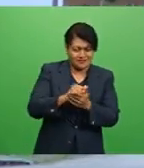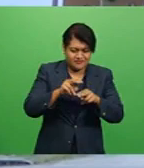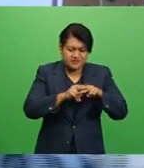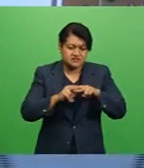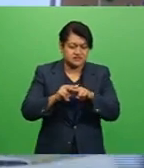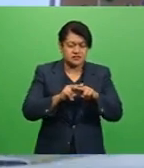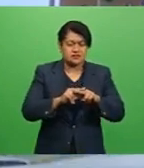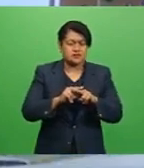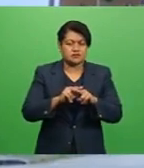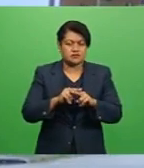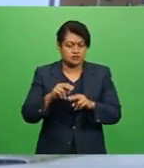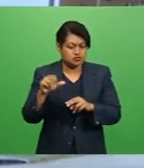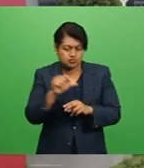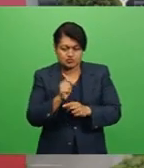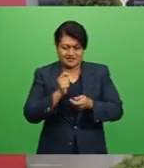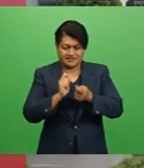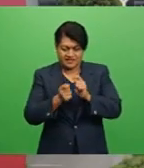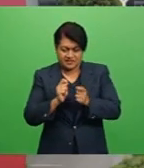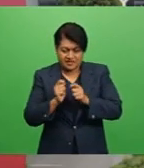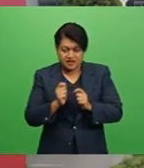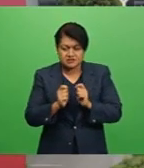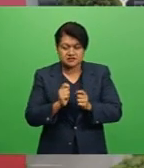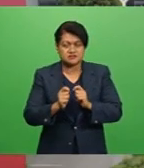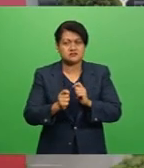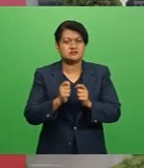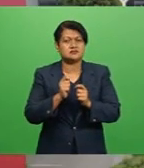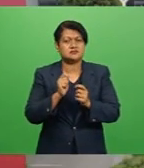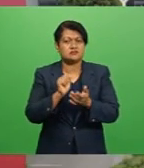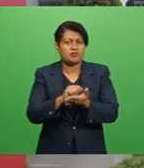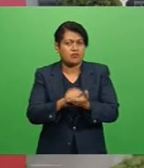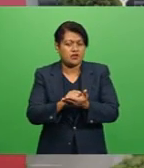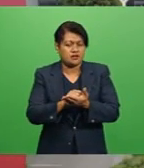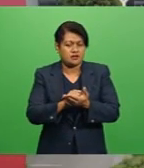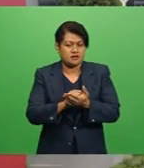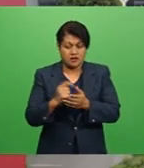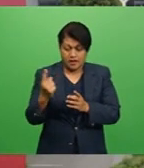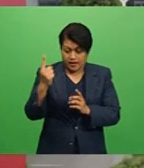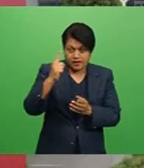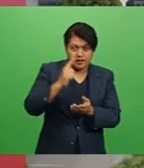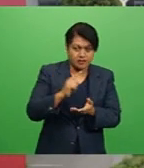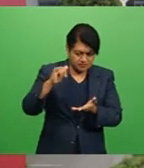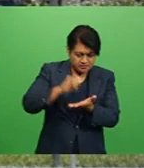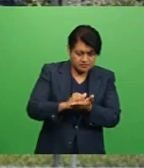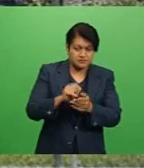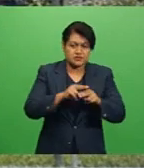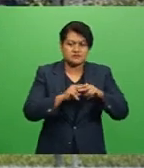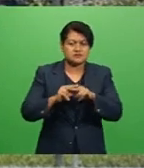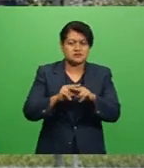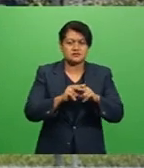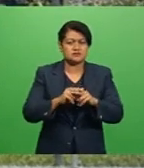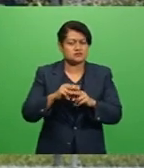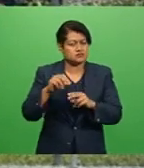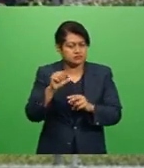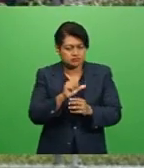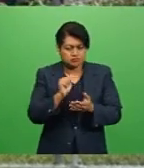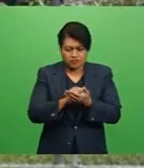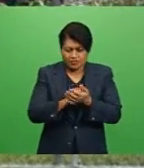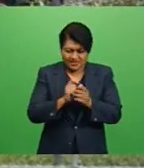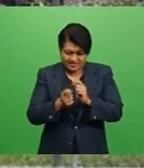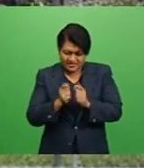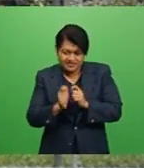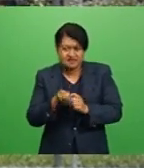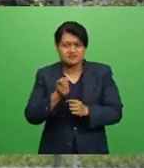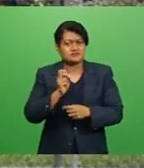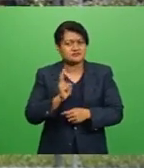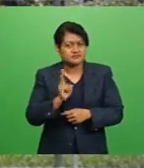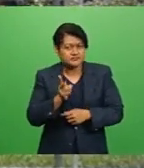their RT-PCR test. Once they're negative, they come into Fiji within the first 48 hours, they have another RT-PCR. And